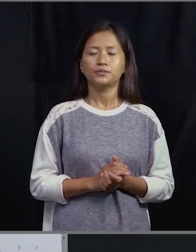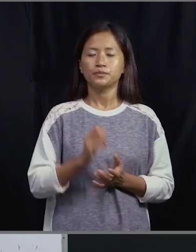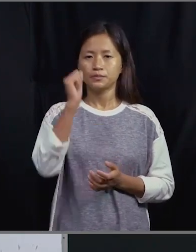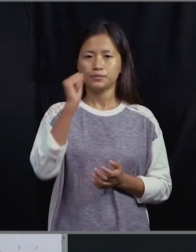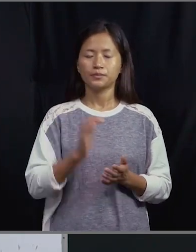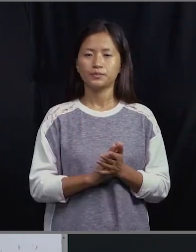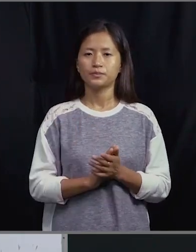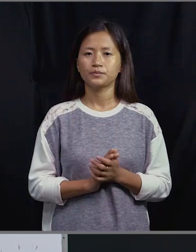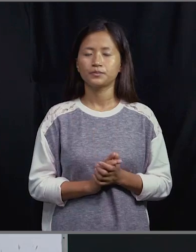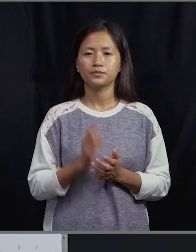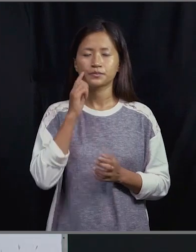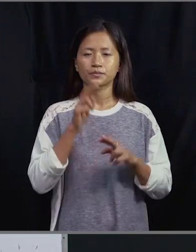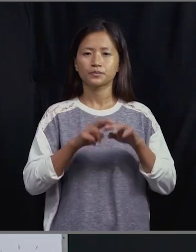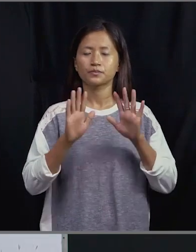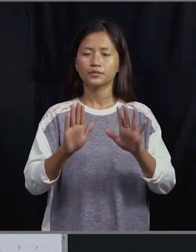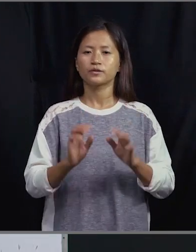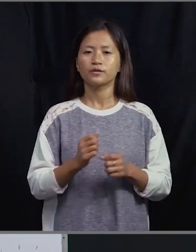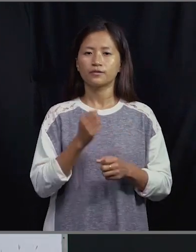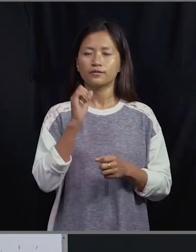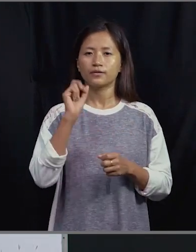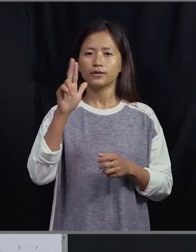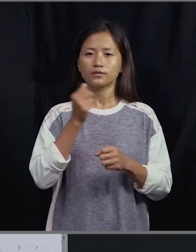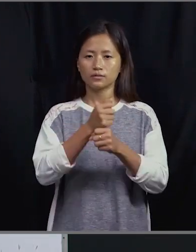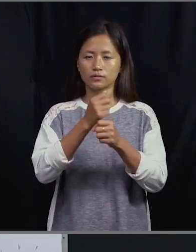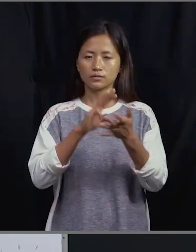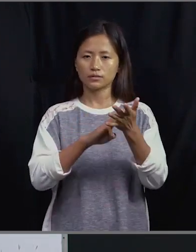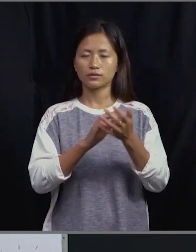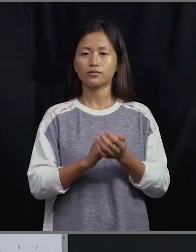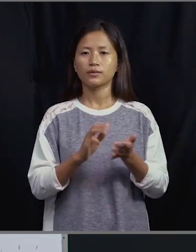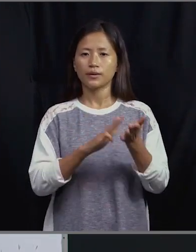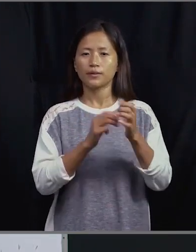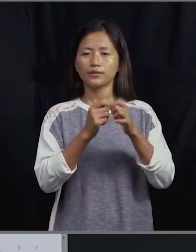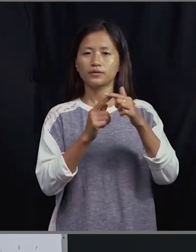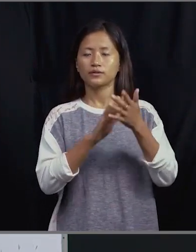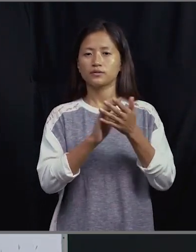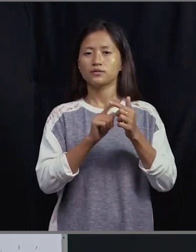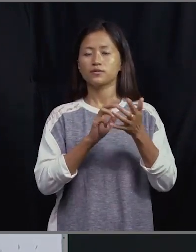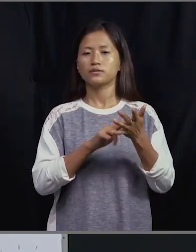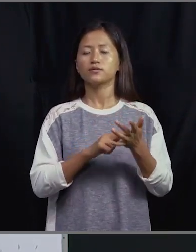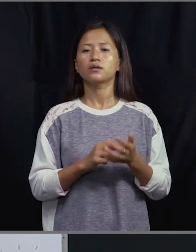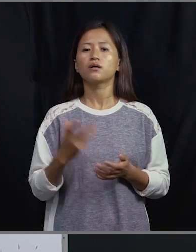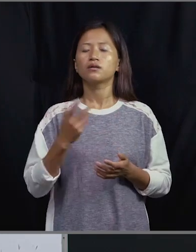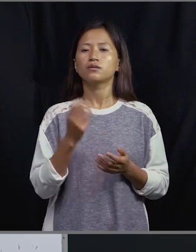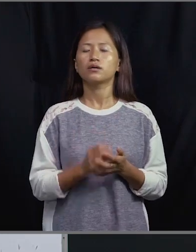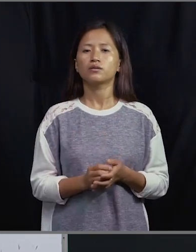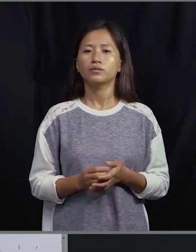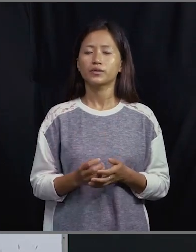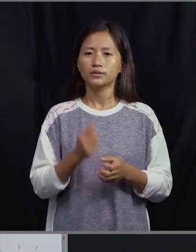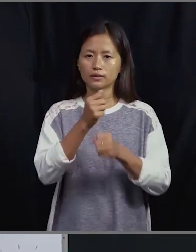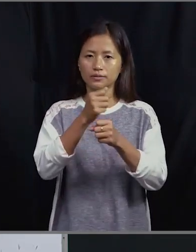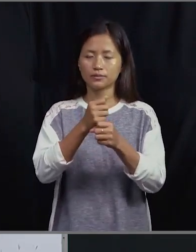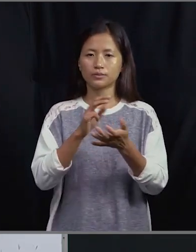So if we have 8 gram of methane, how many grams of water will be formed?